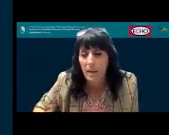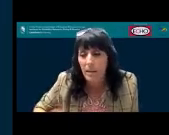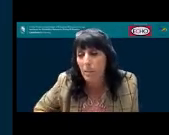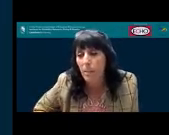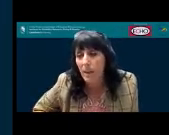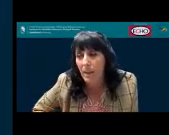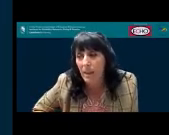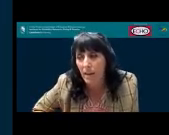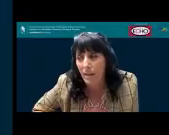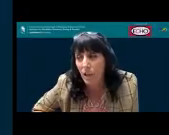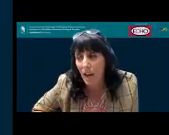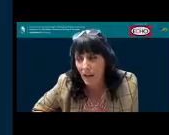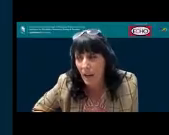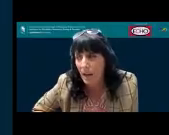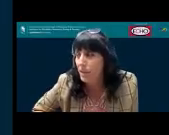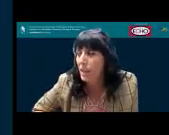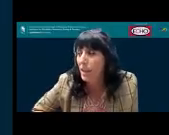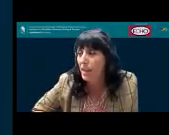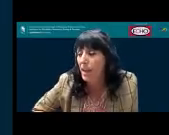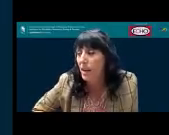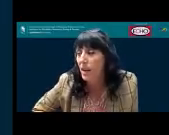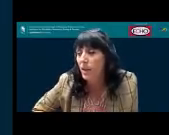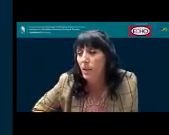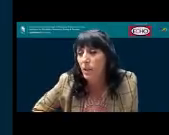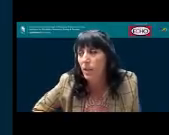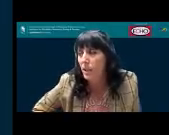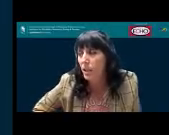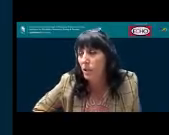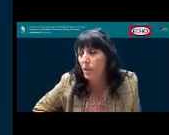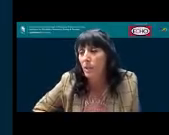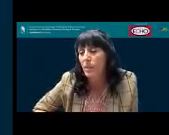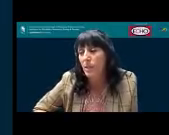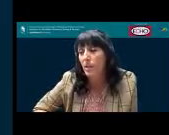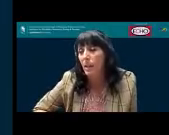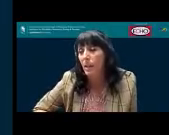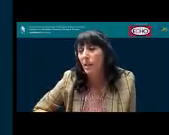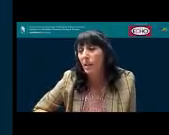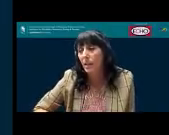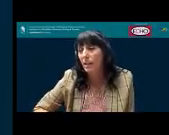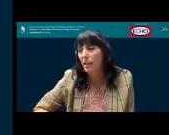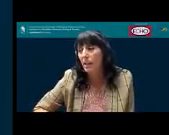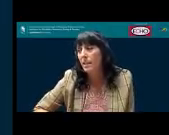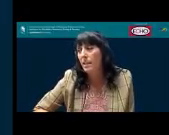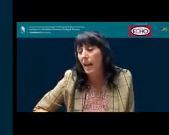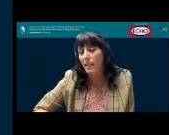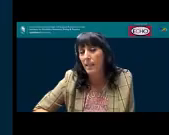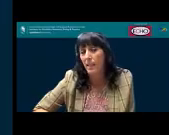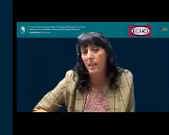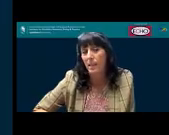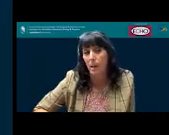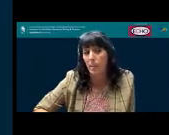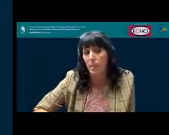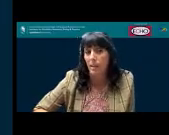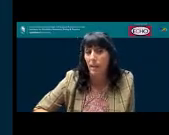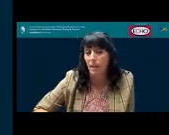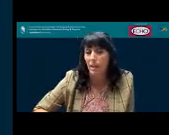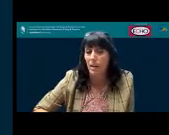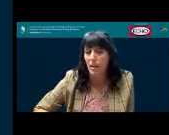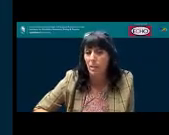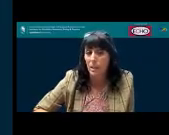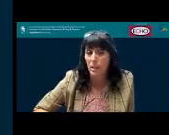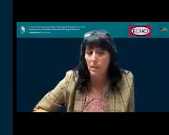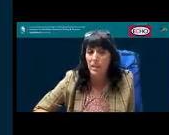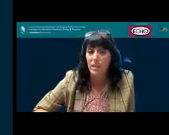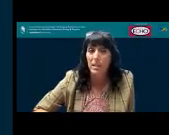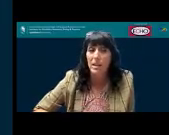I want to give a big shout out and thank you to the children with special health care needs at the Department of Health